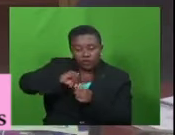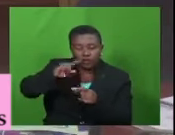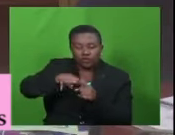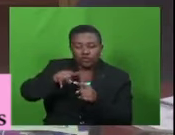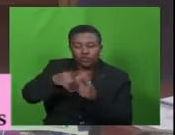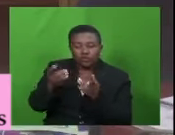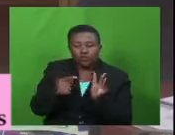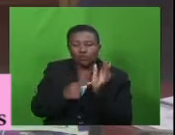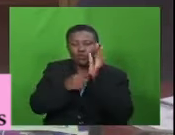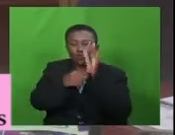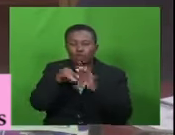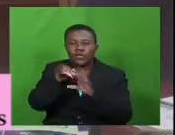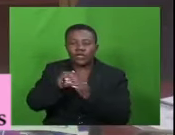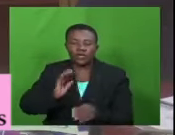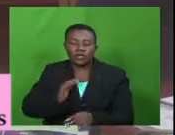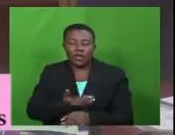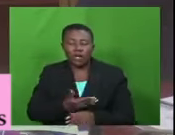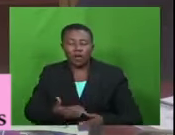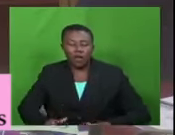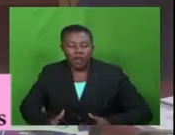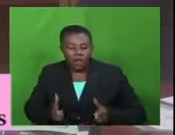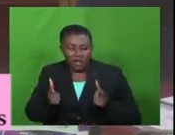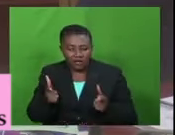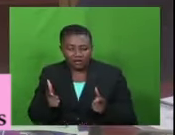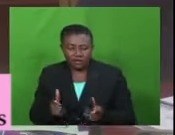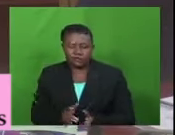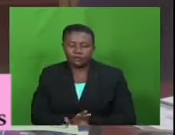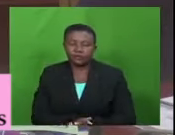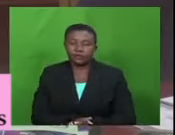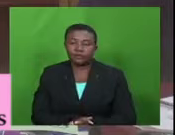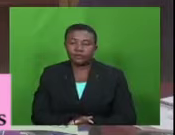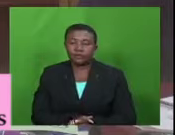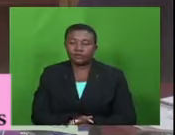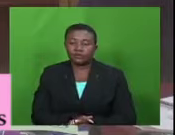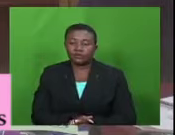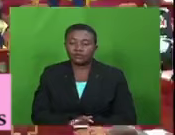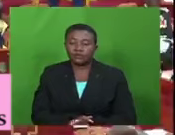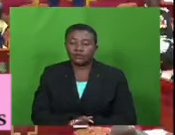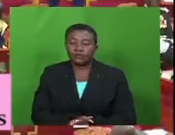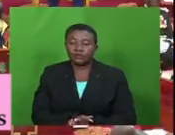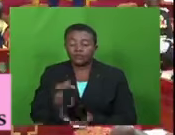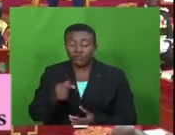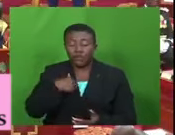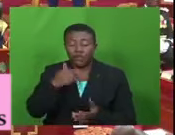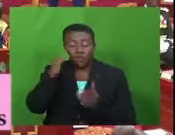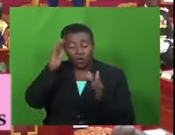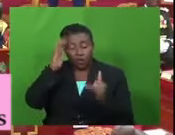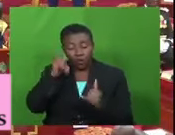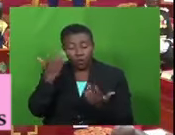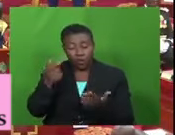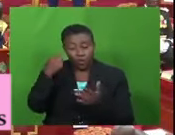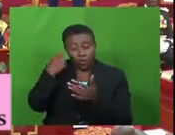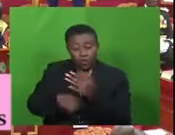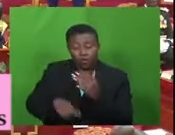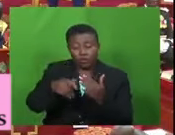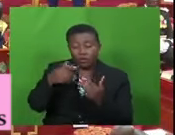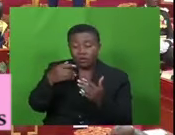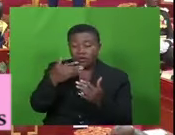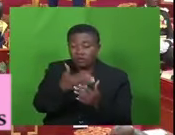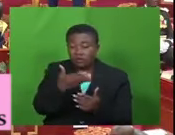since transport fares affect the price of everything. I hope the trend of prices going up and